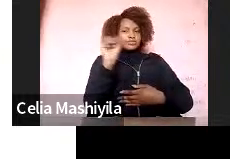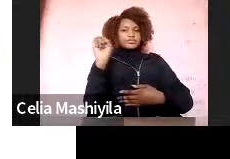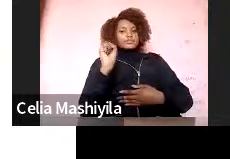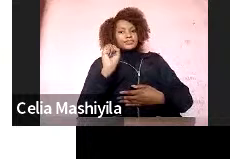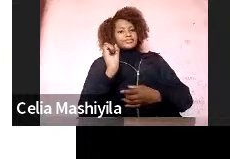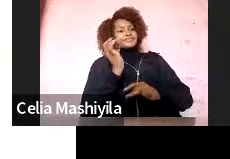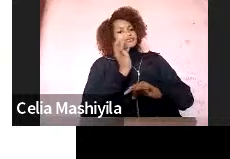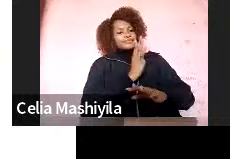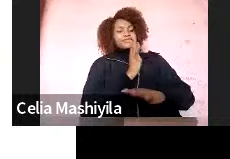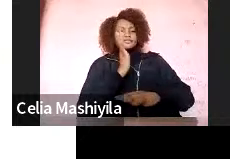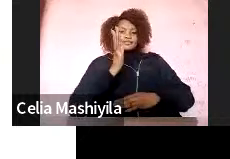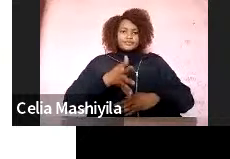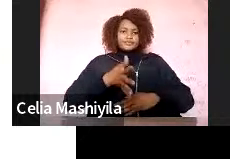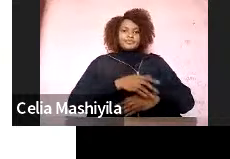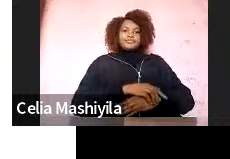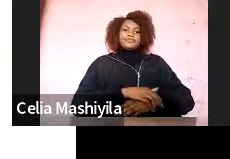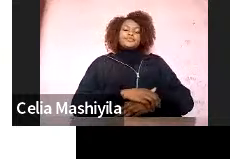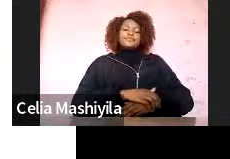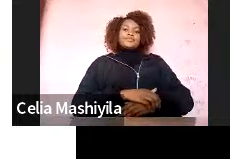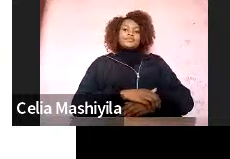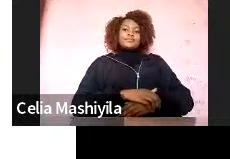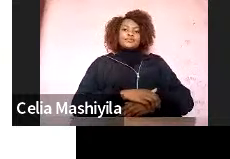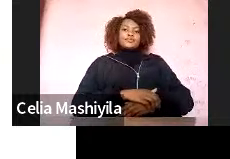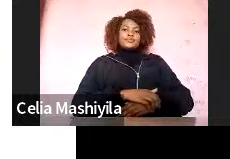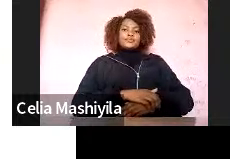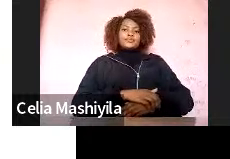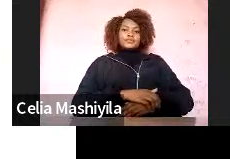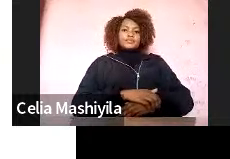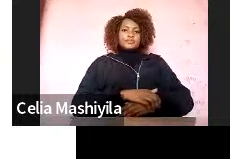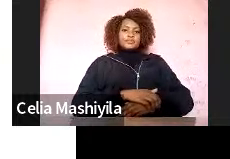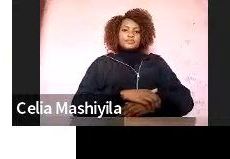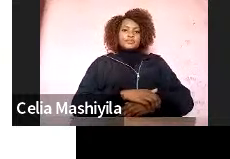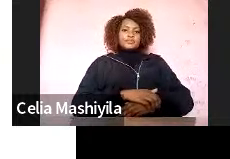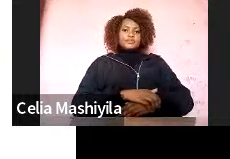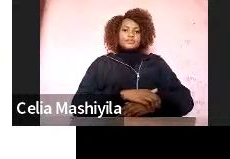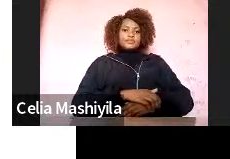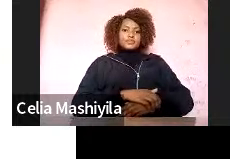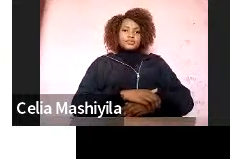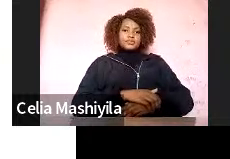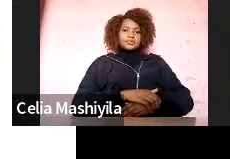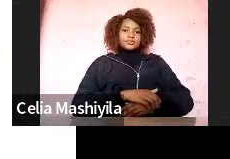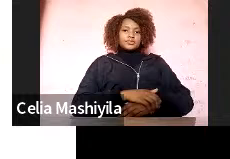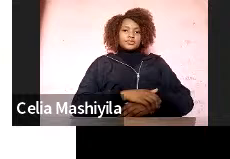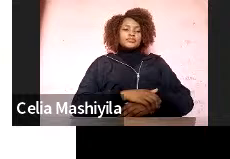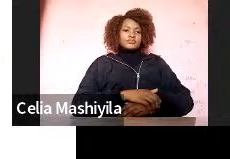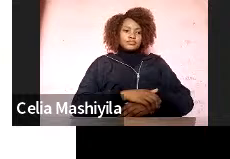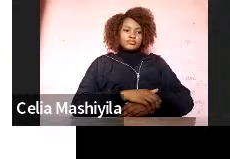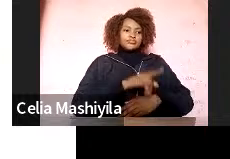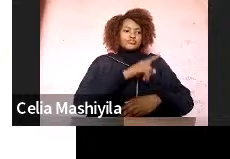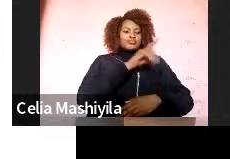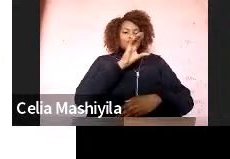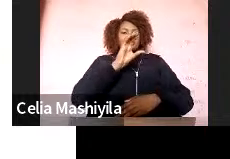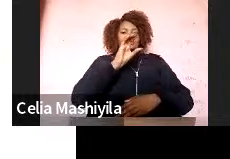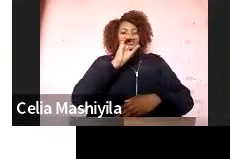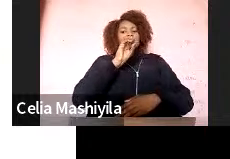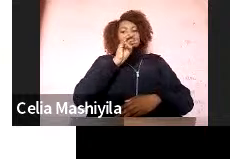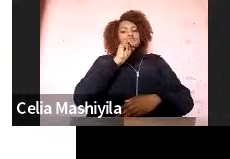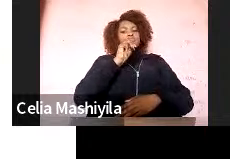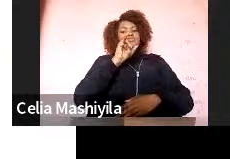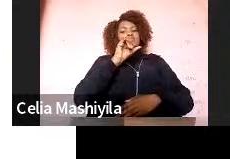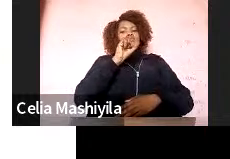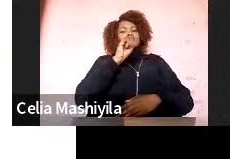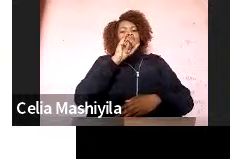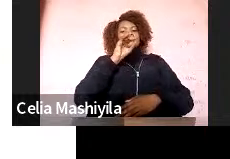77I.04 says the commissioner must take a decision if he agrees, if you want to extend the time to submit. But